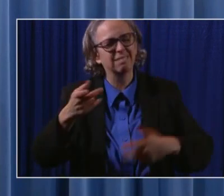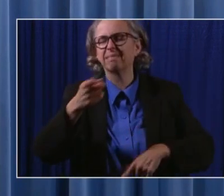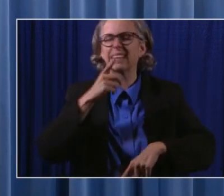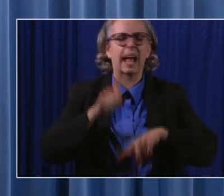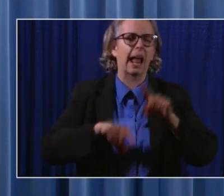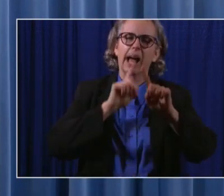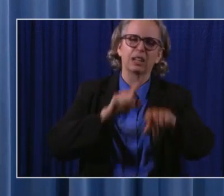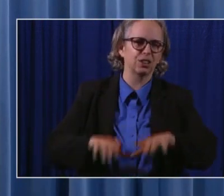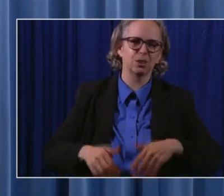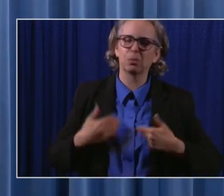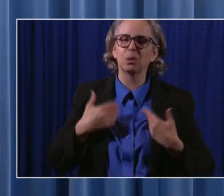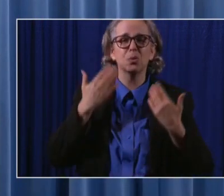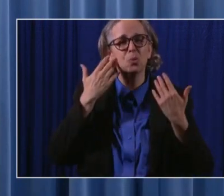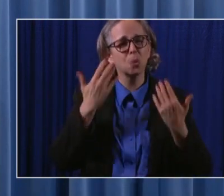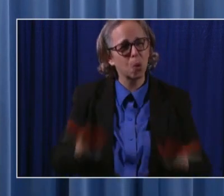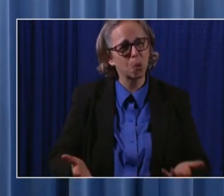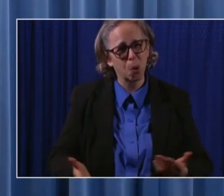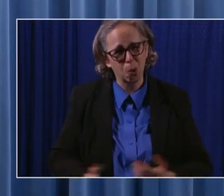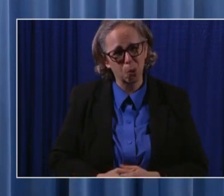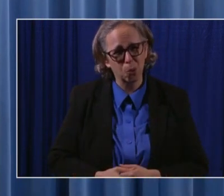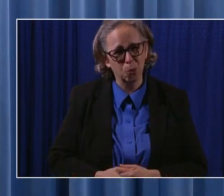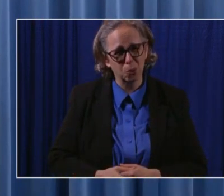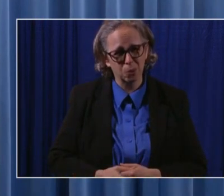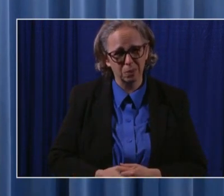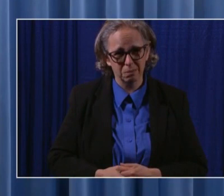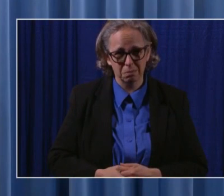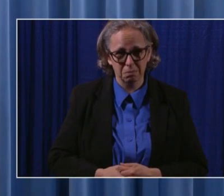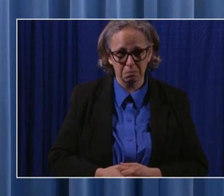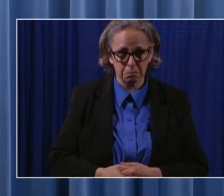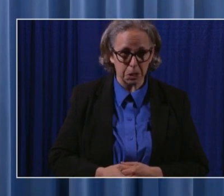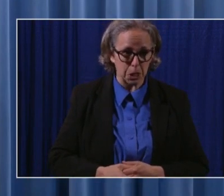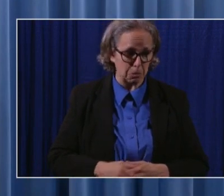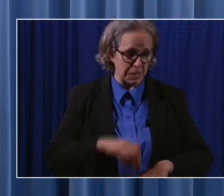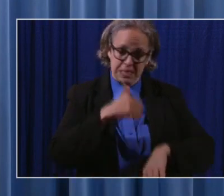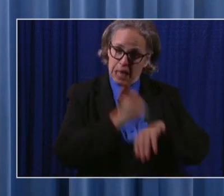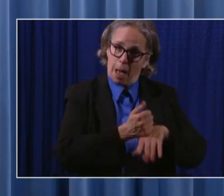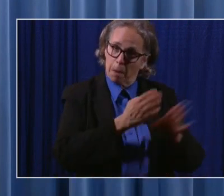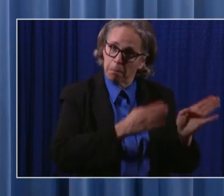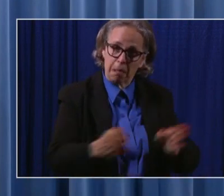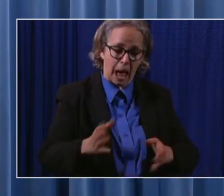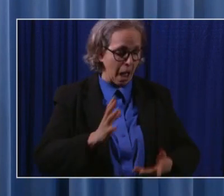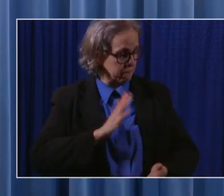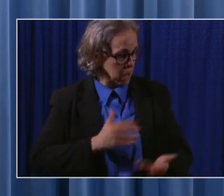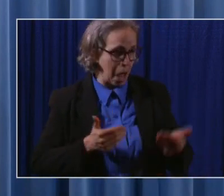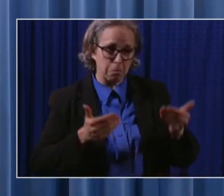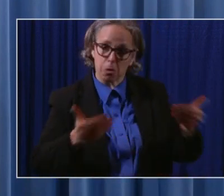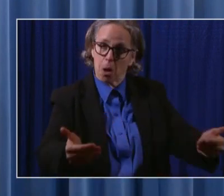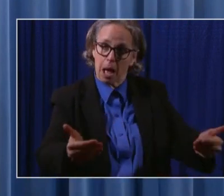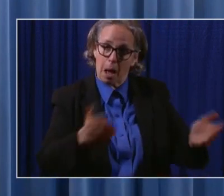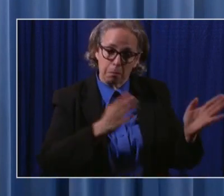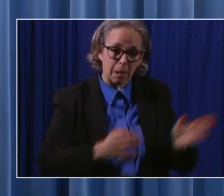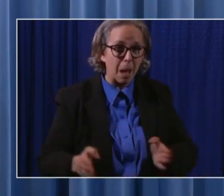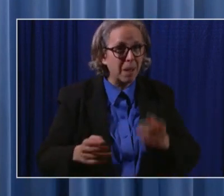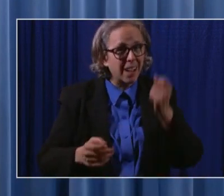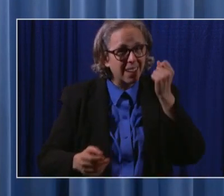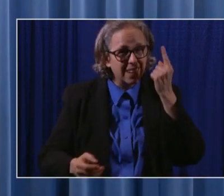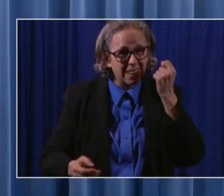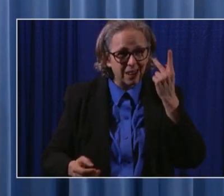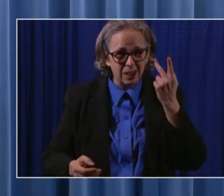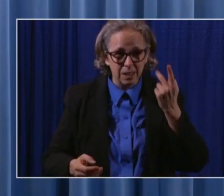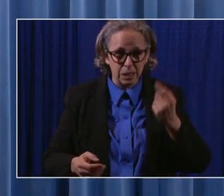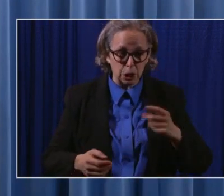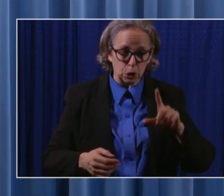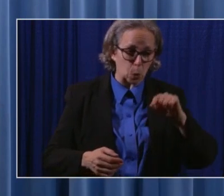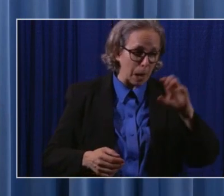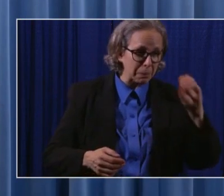So, it's okay to plan. I think planning is good, but whether it's 20% or 10%